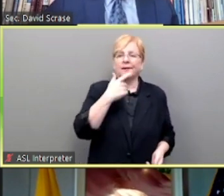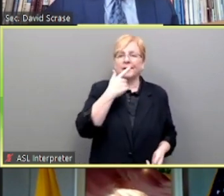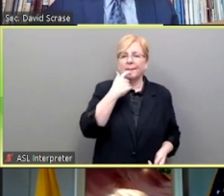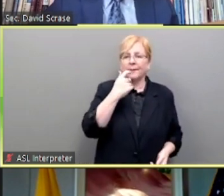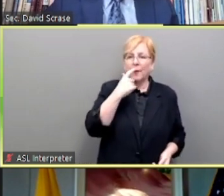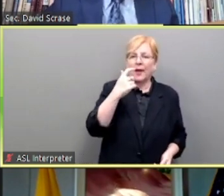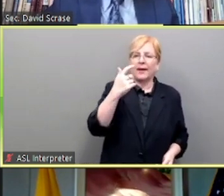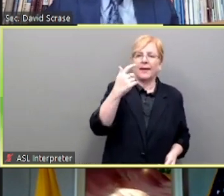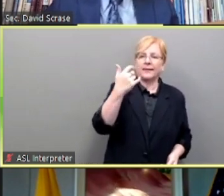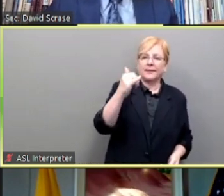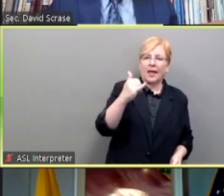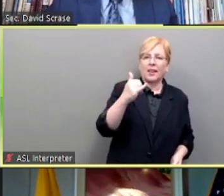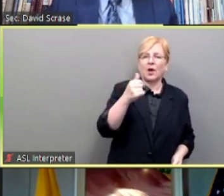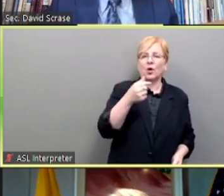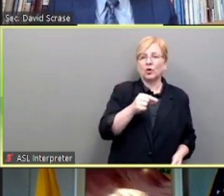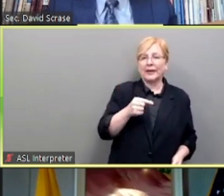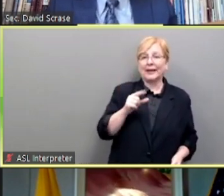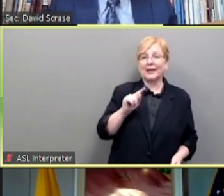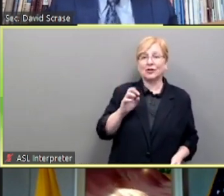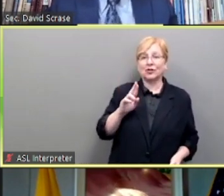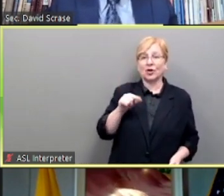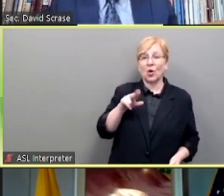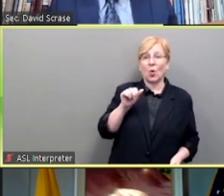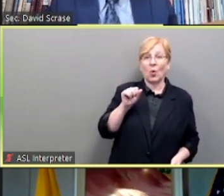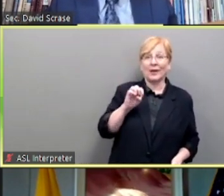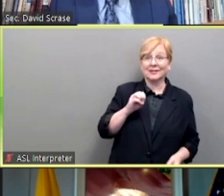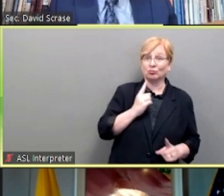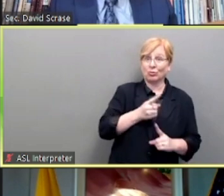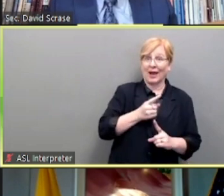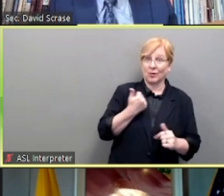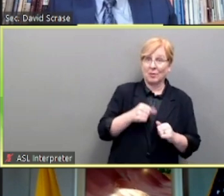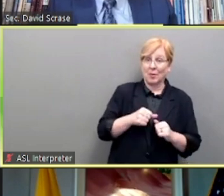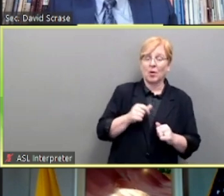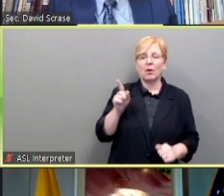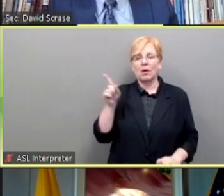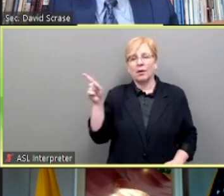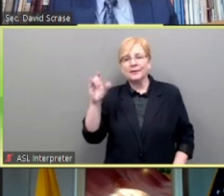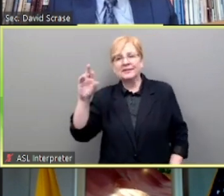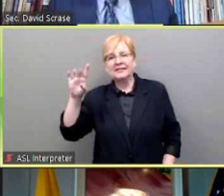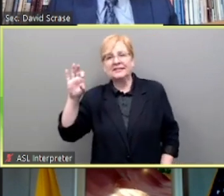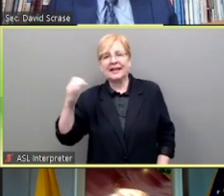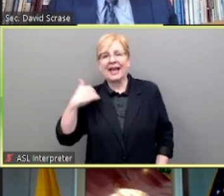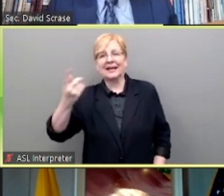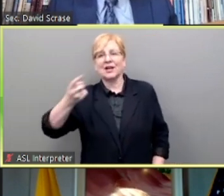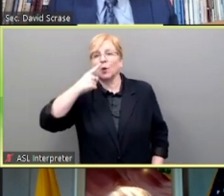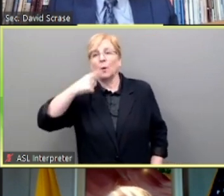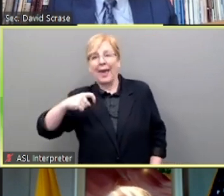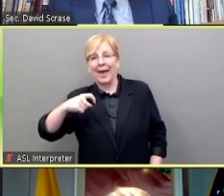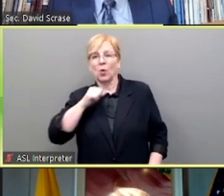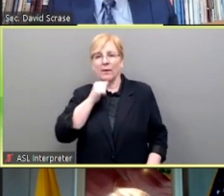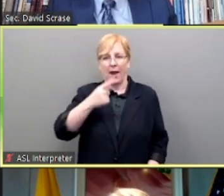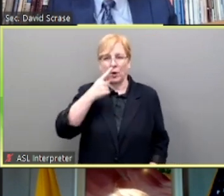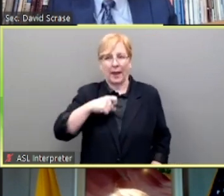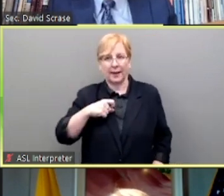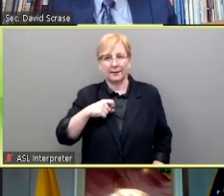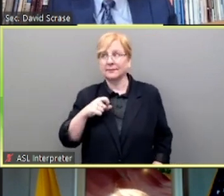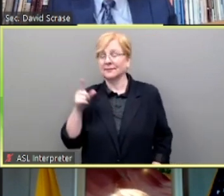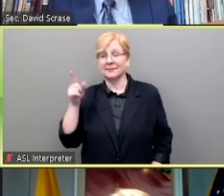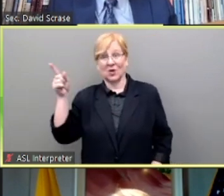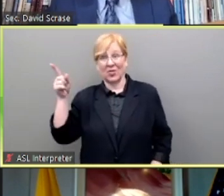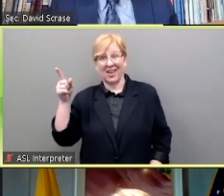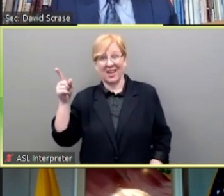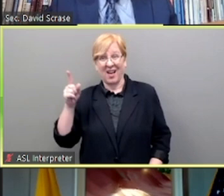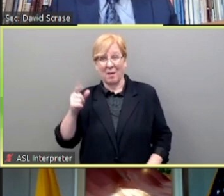yellow, blue, and we're not trying to get you to memorize it. The message here is most of the state is completely in the red, and almost all of the rest of